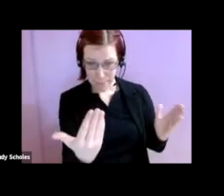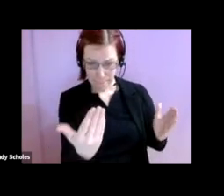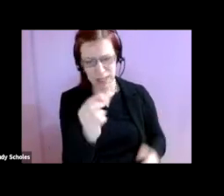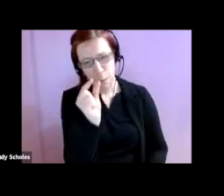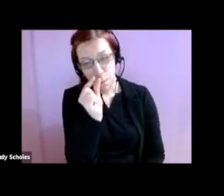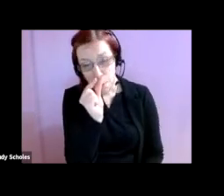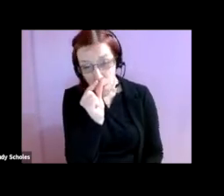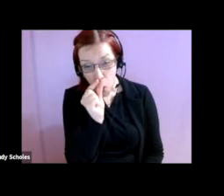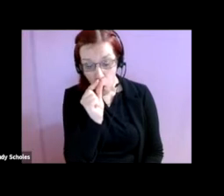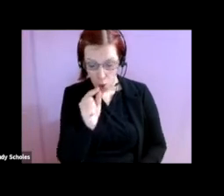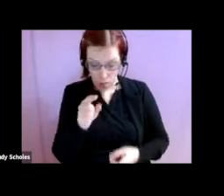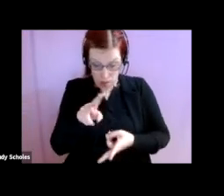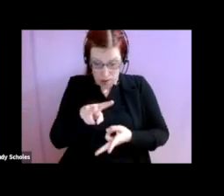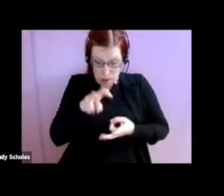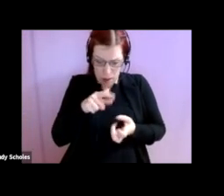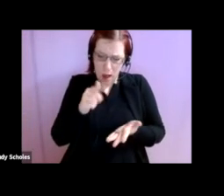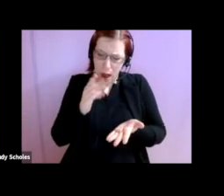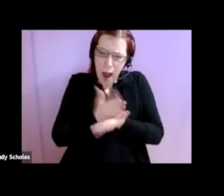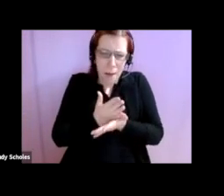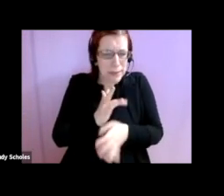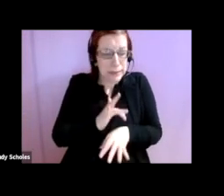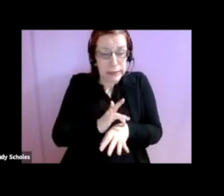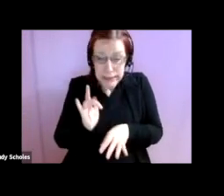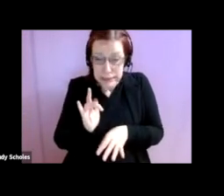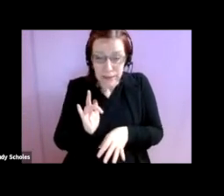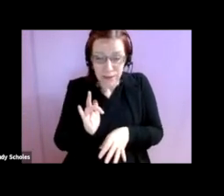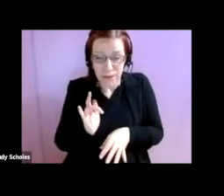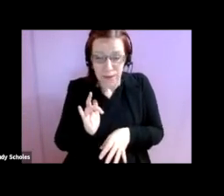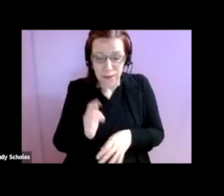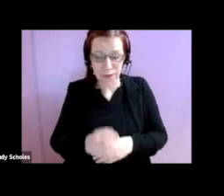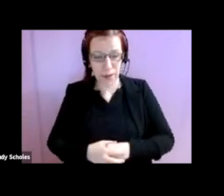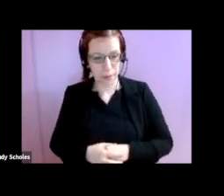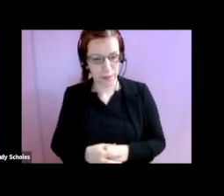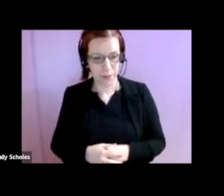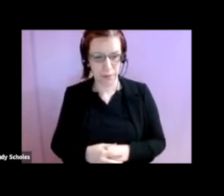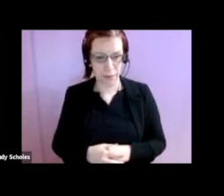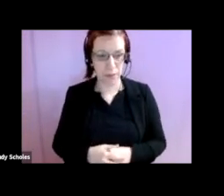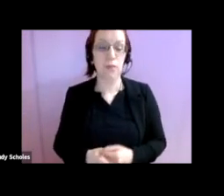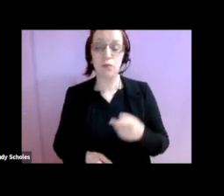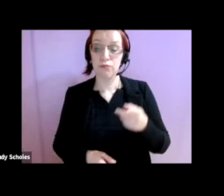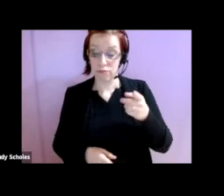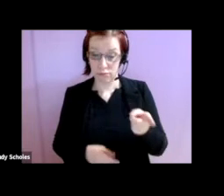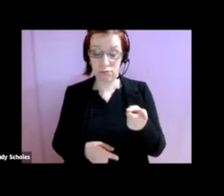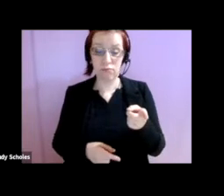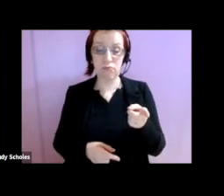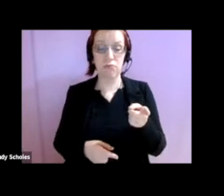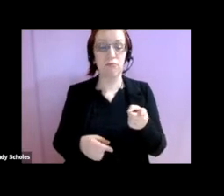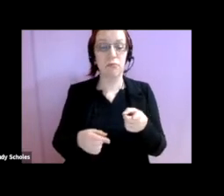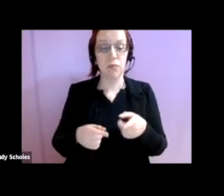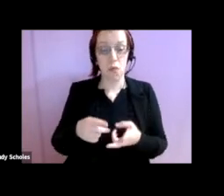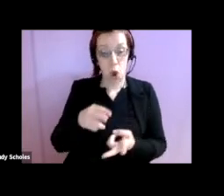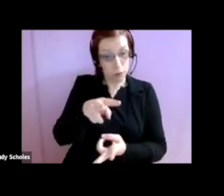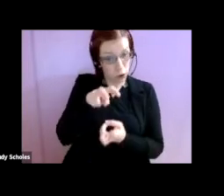sensitive instruments to do this, tiny, tiny motion. So these observatories then are different than we think of